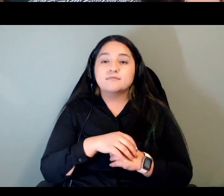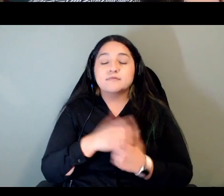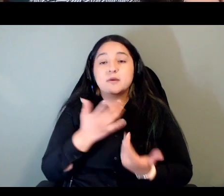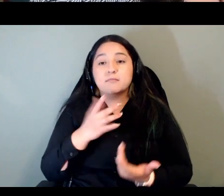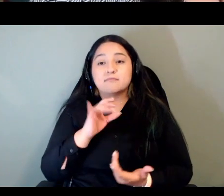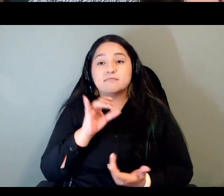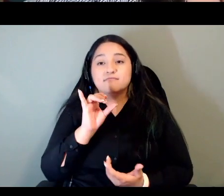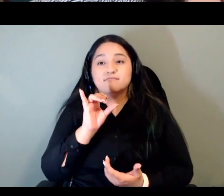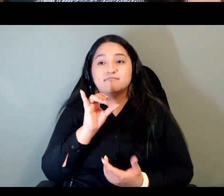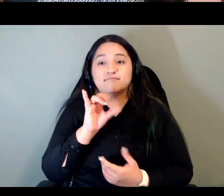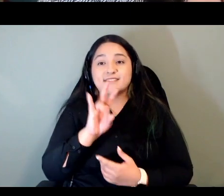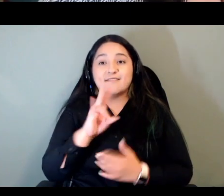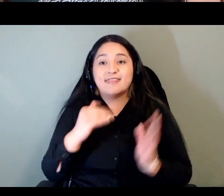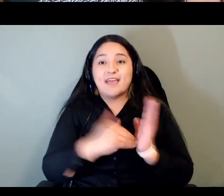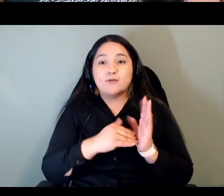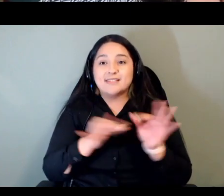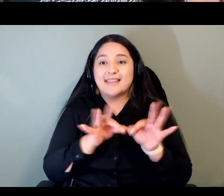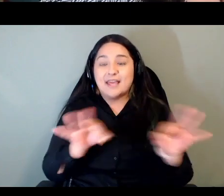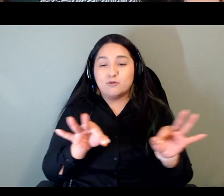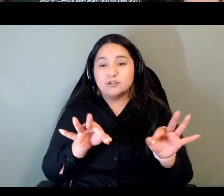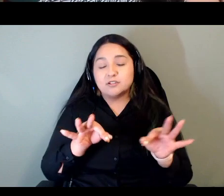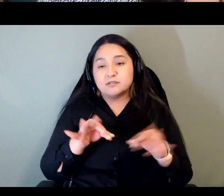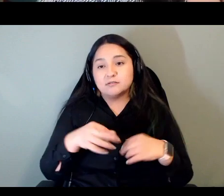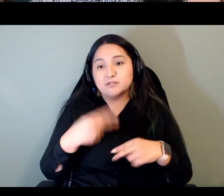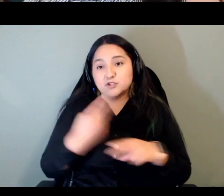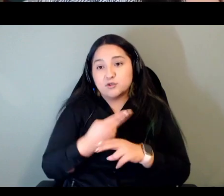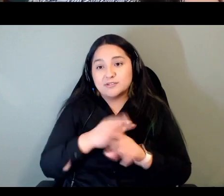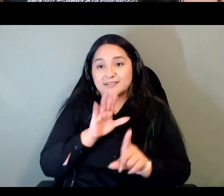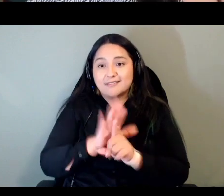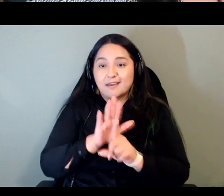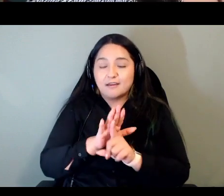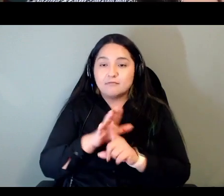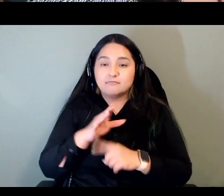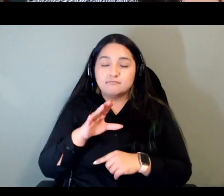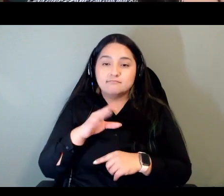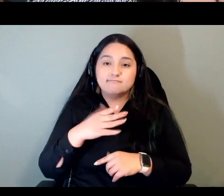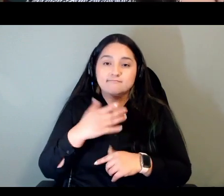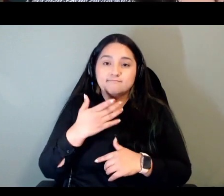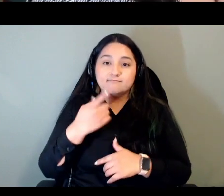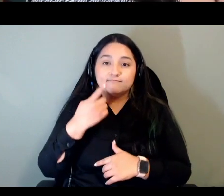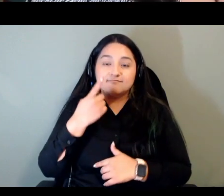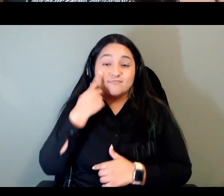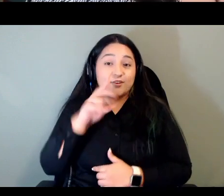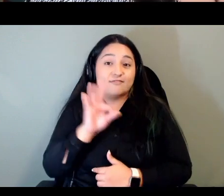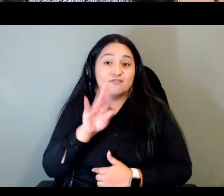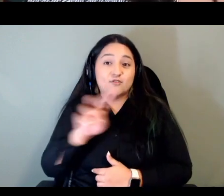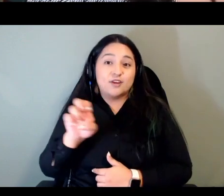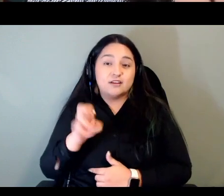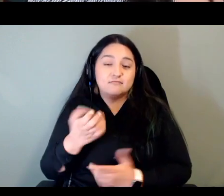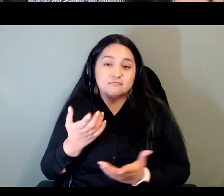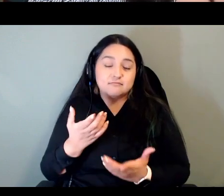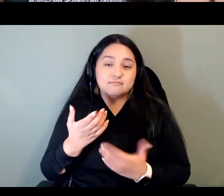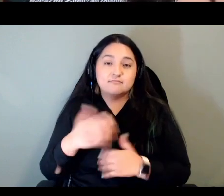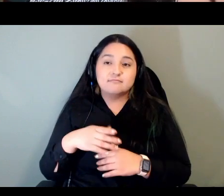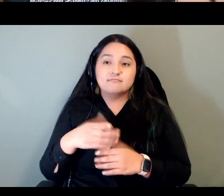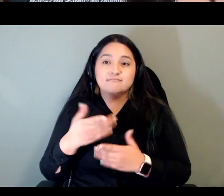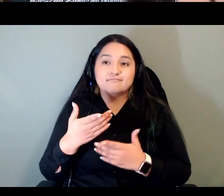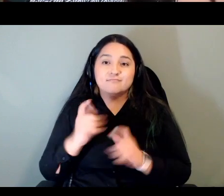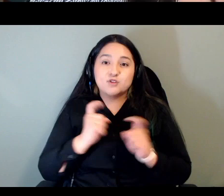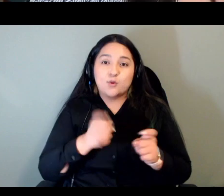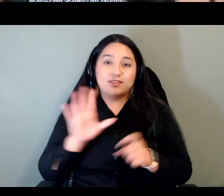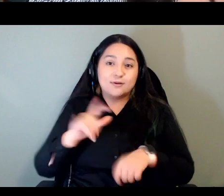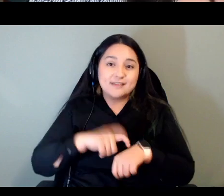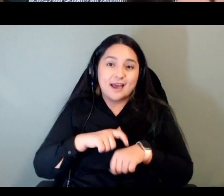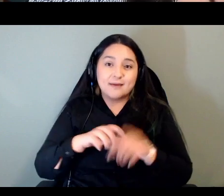and 7,000 languages was donating their time and the development. And the National Research Council of Canada was going to